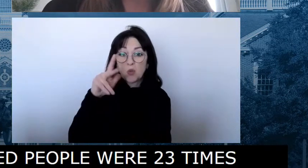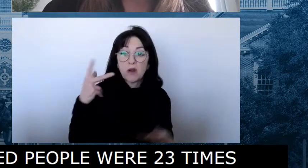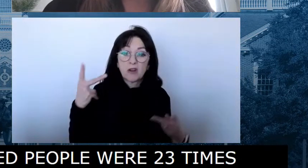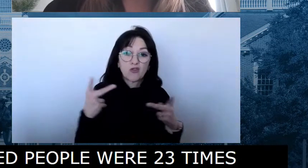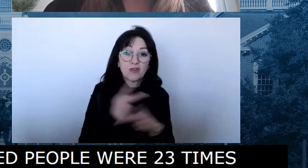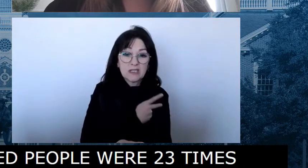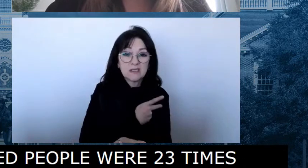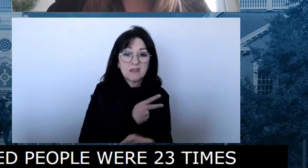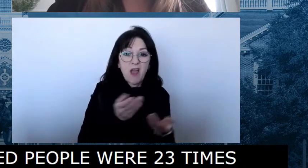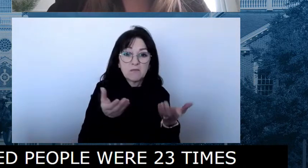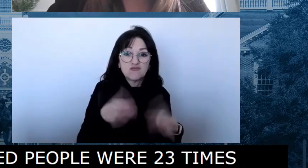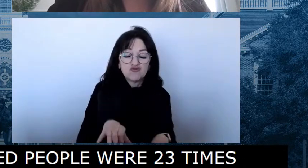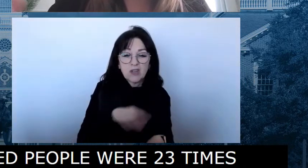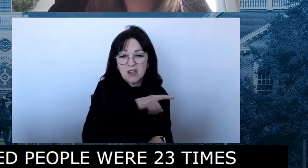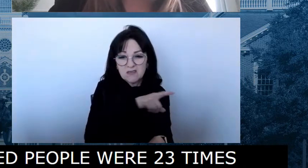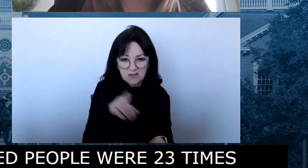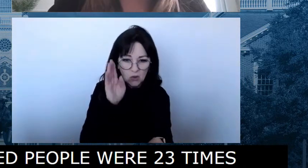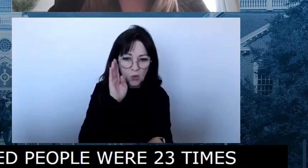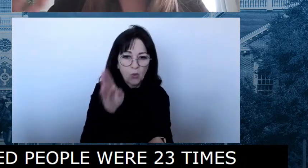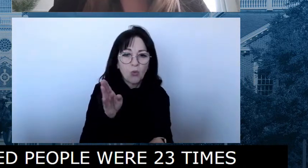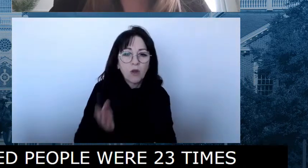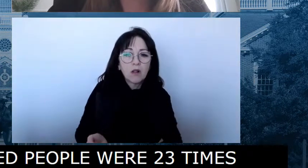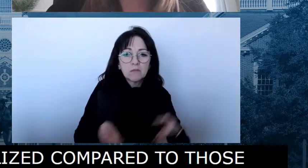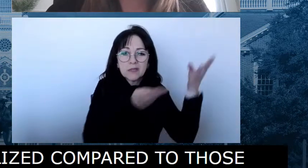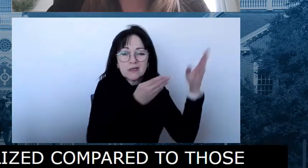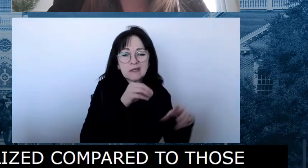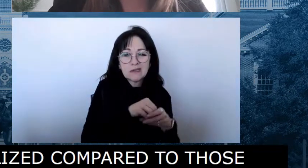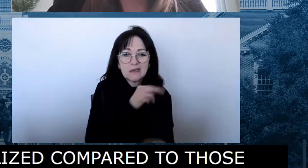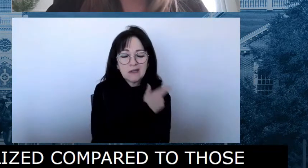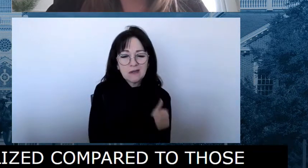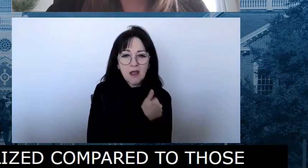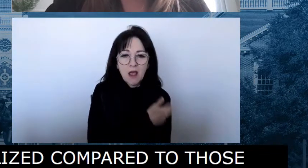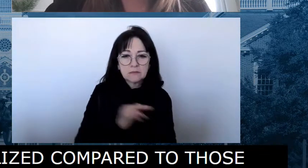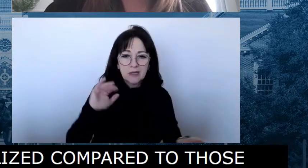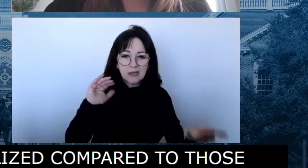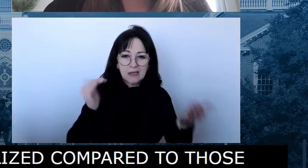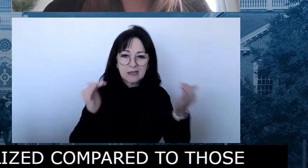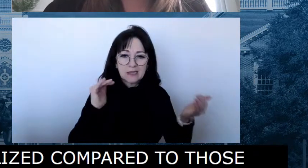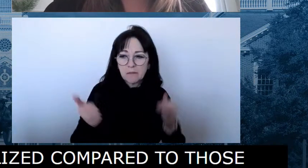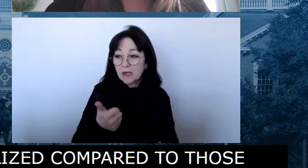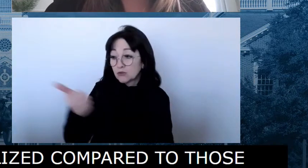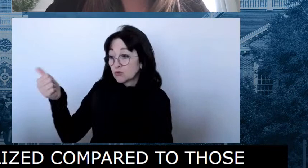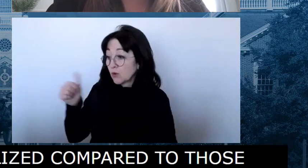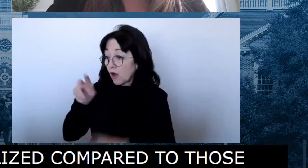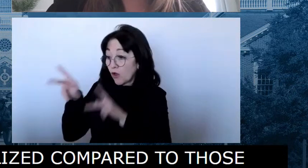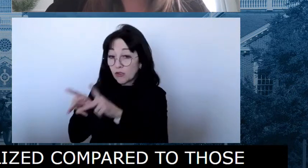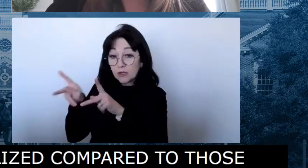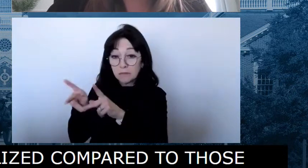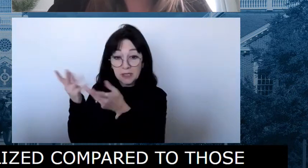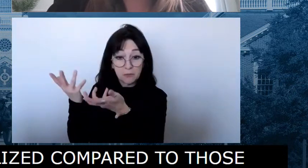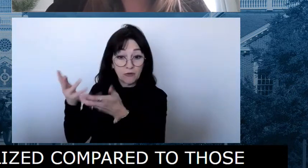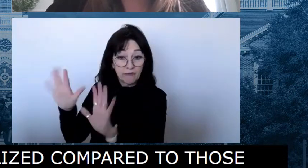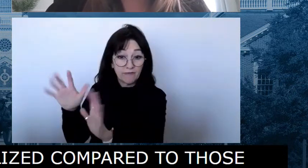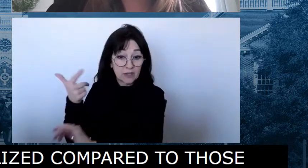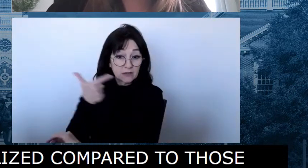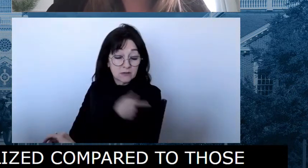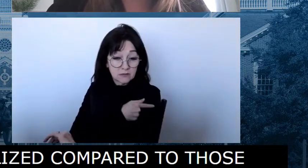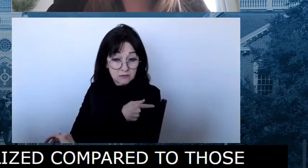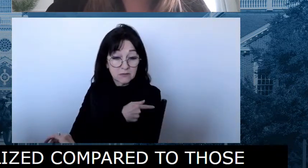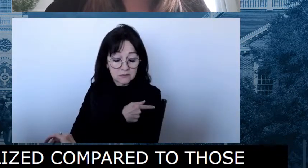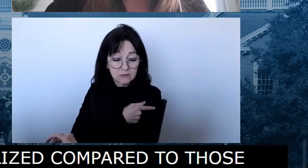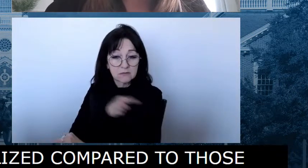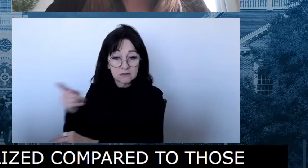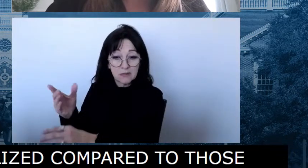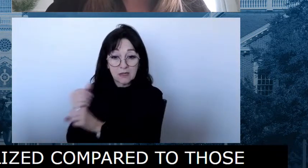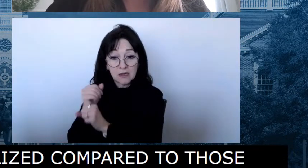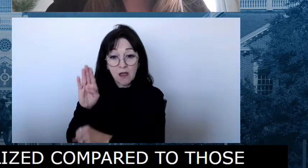compared to those who had were fully up to date with their immunizations, which means that they had received a